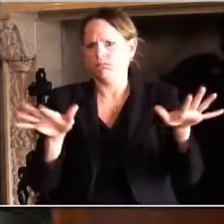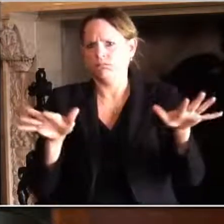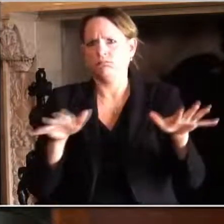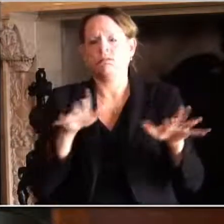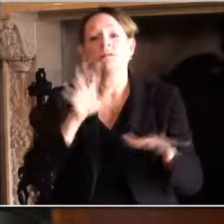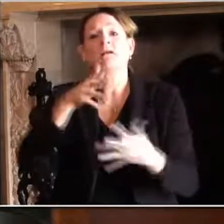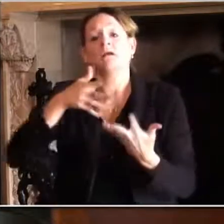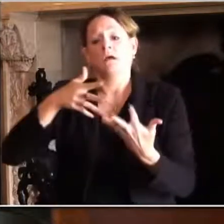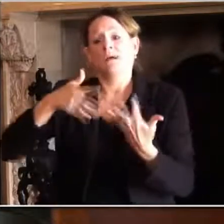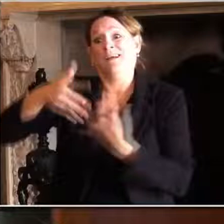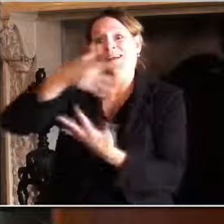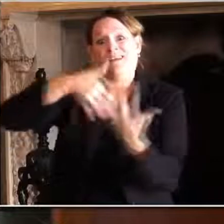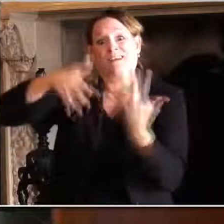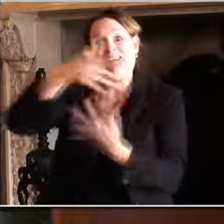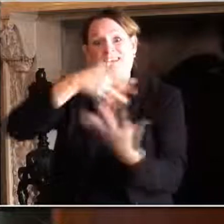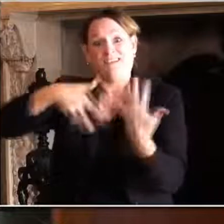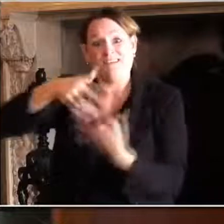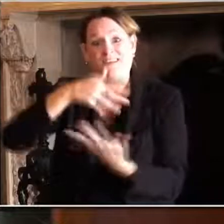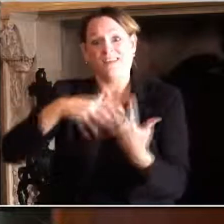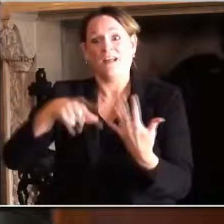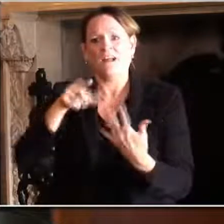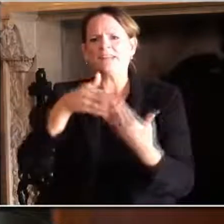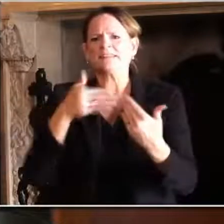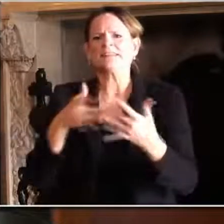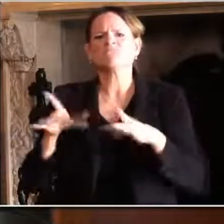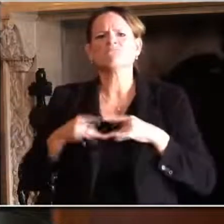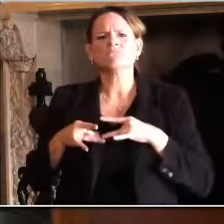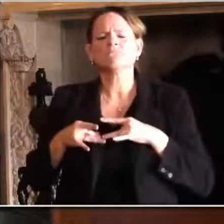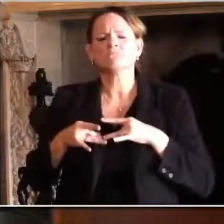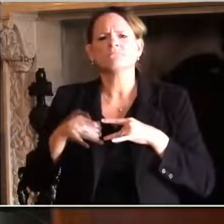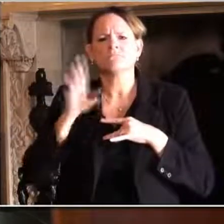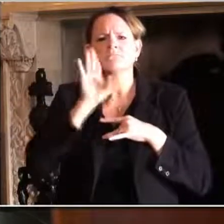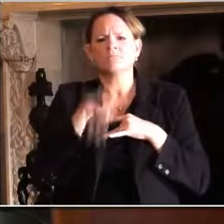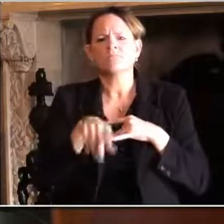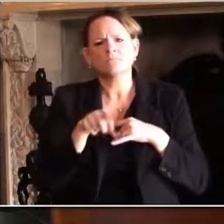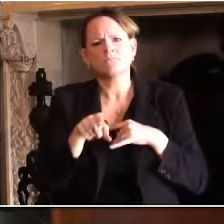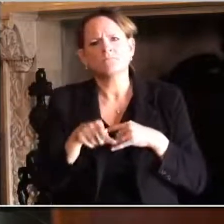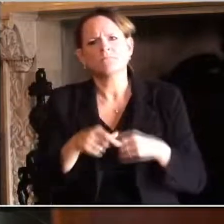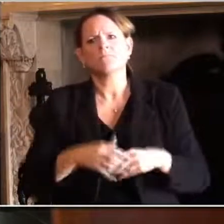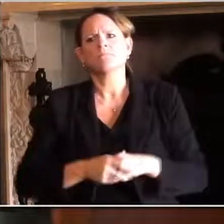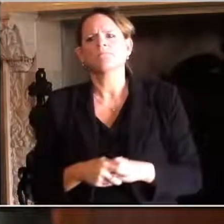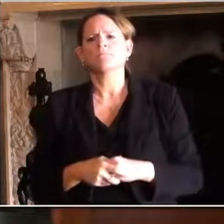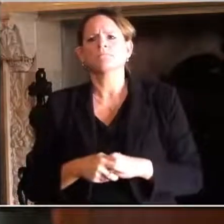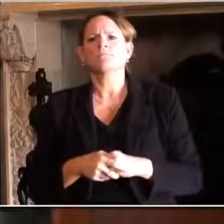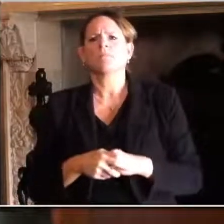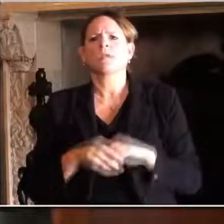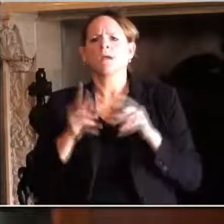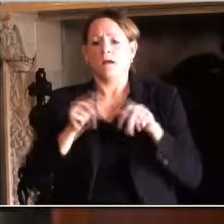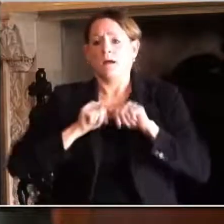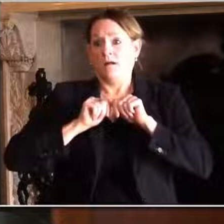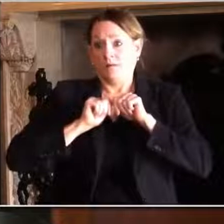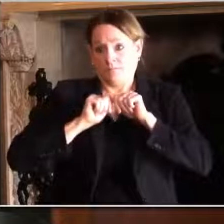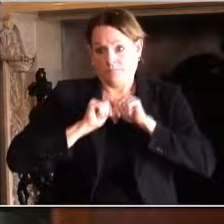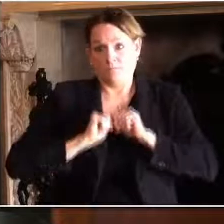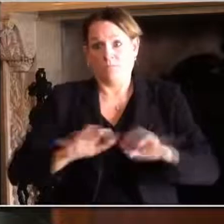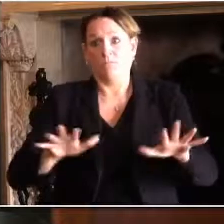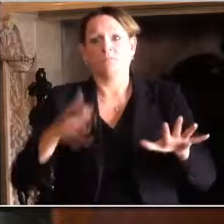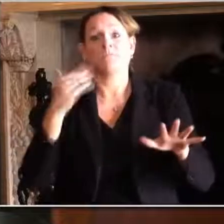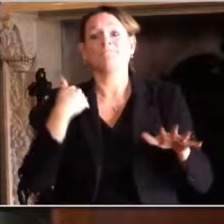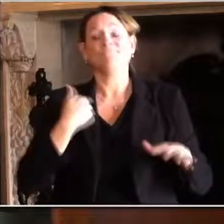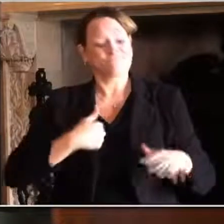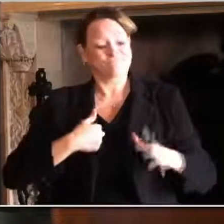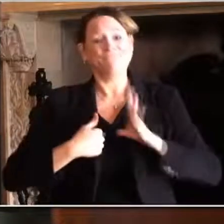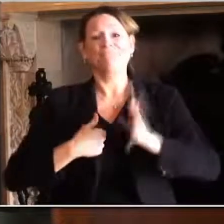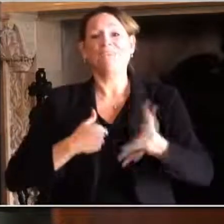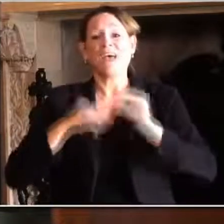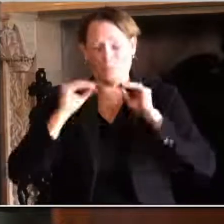it takes to expose you to the virus. Remember, people can spread COVID-19 without showing symptoms, which means